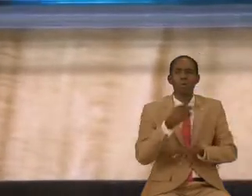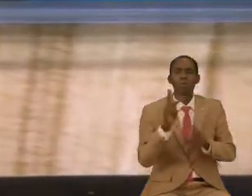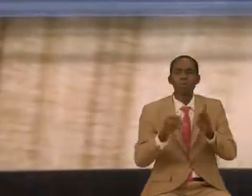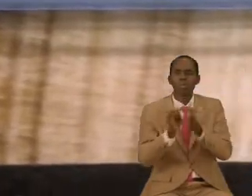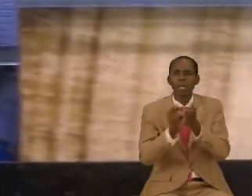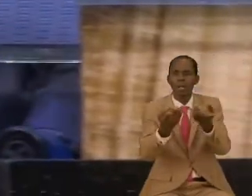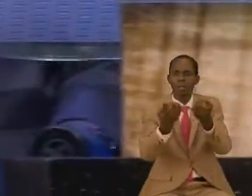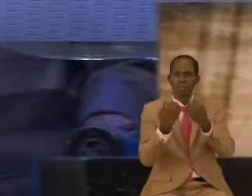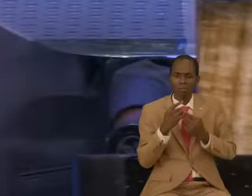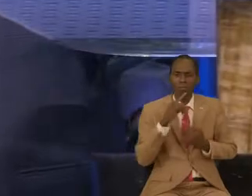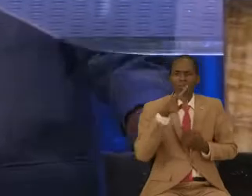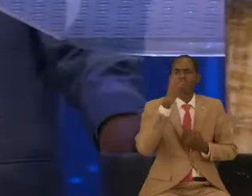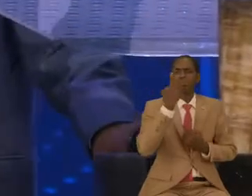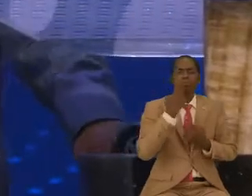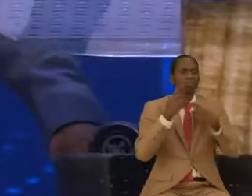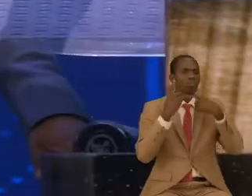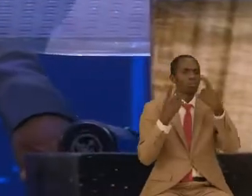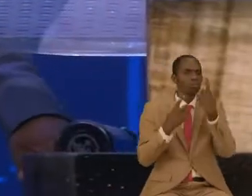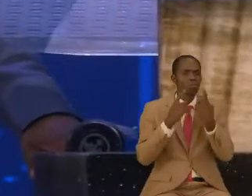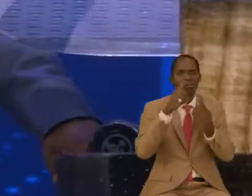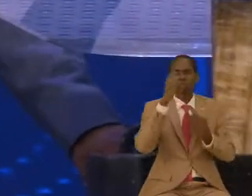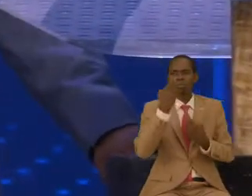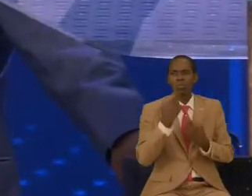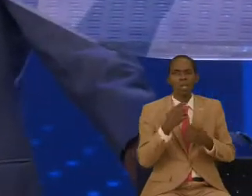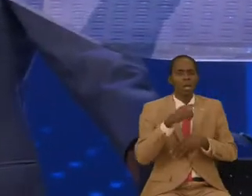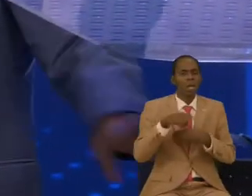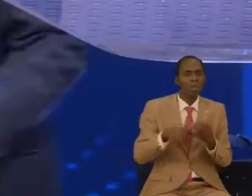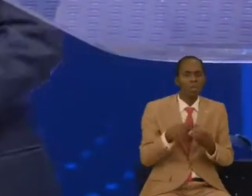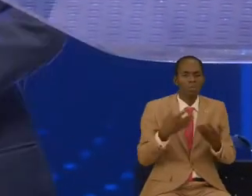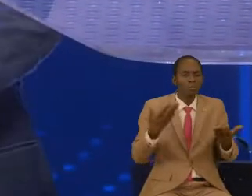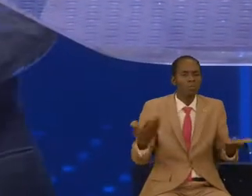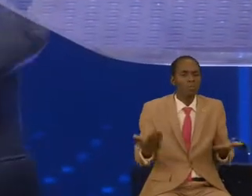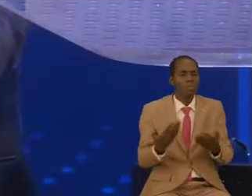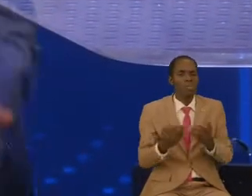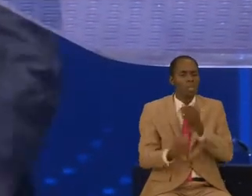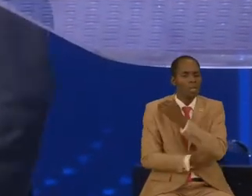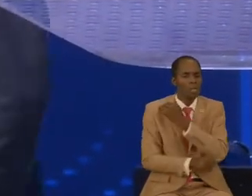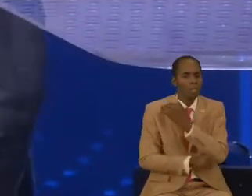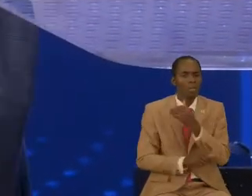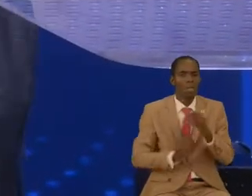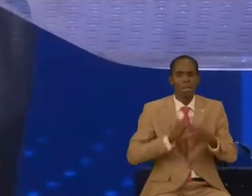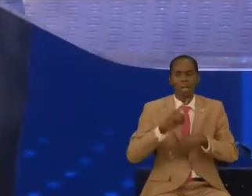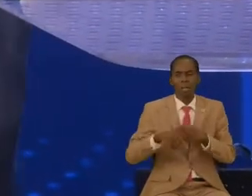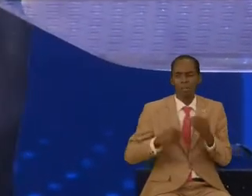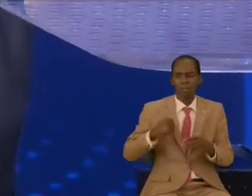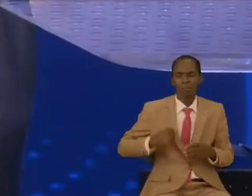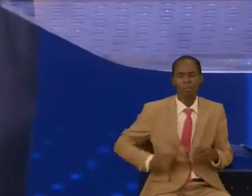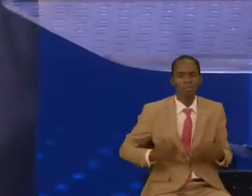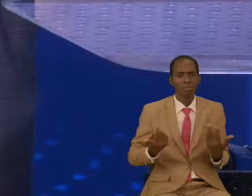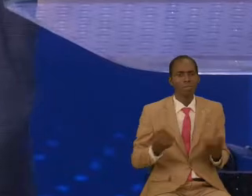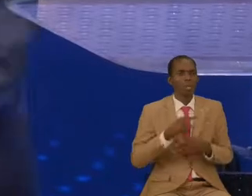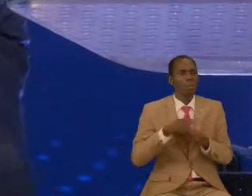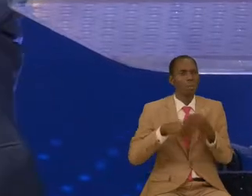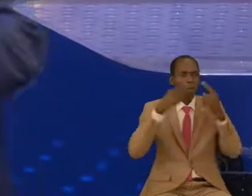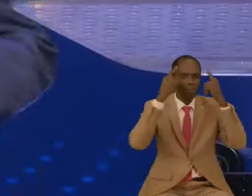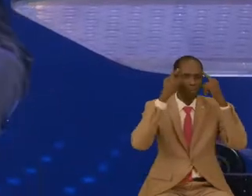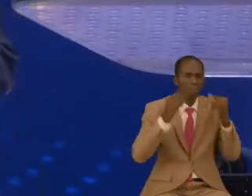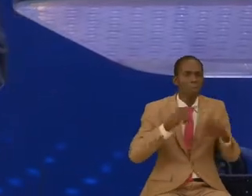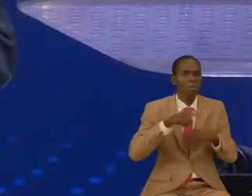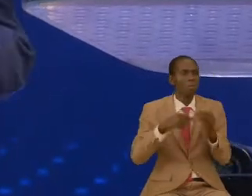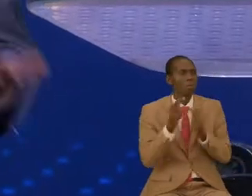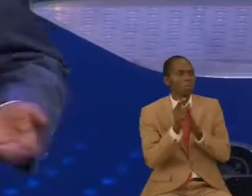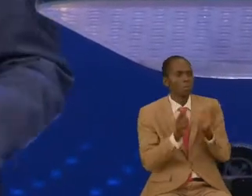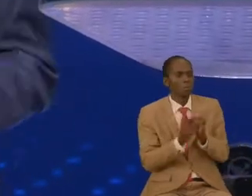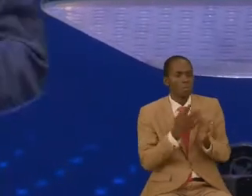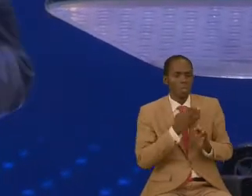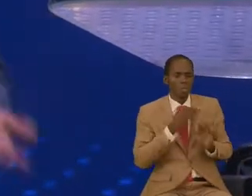about circumcision? How about Abraham? How about Moses? How about the law? And they